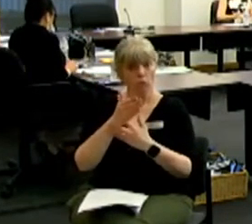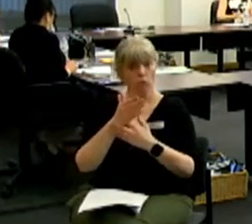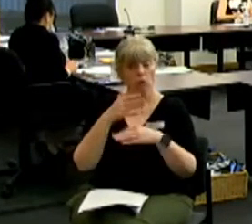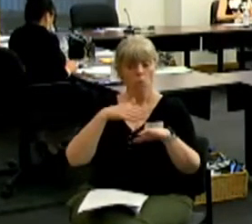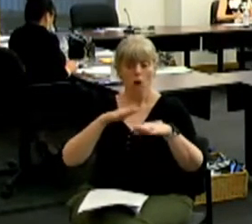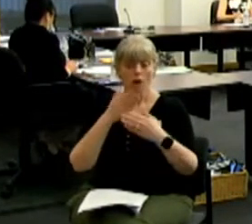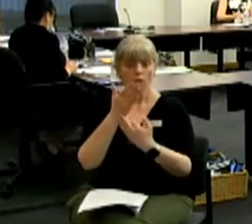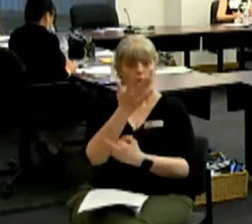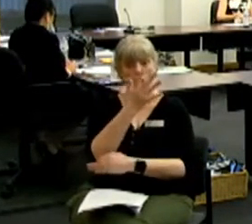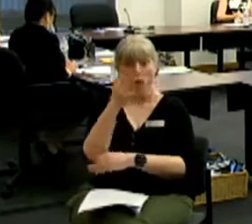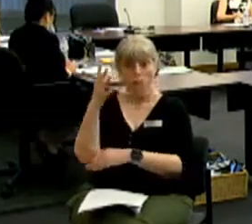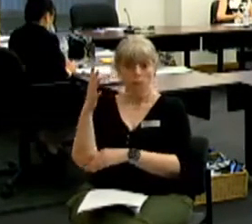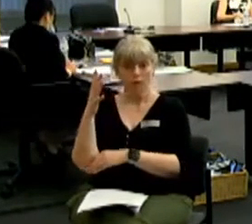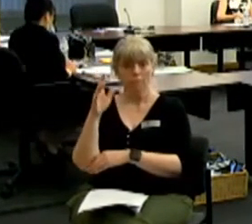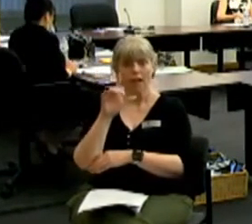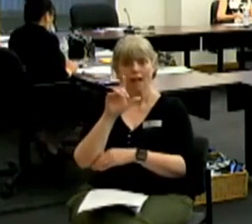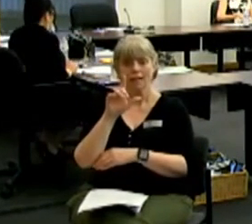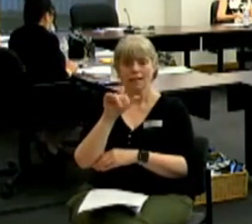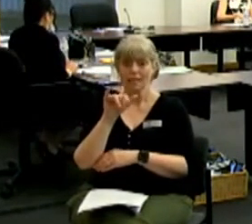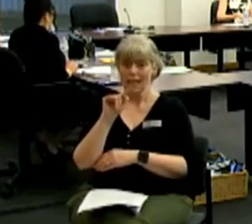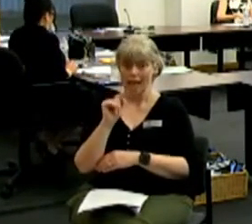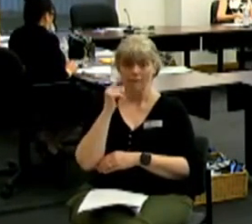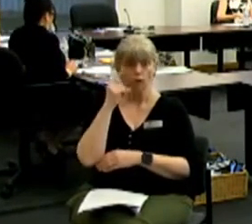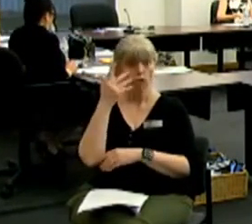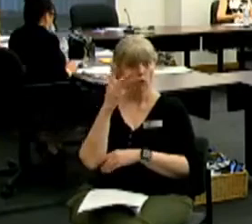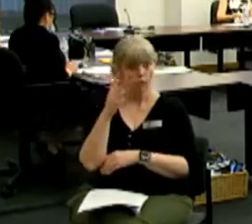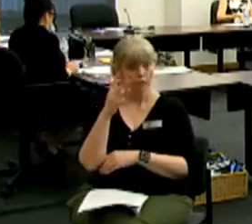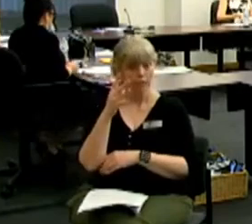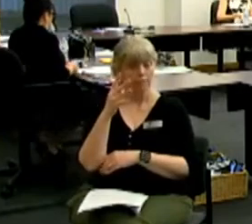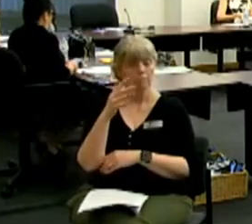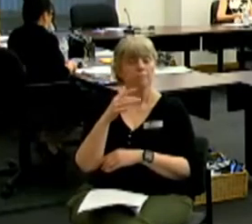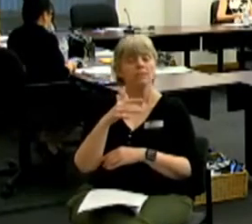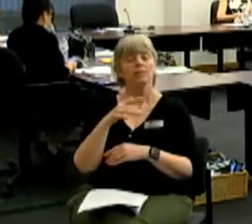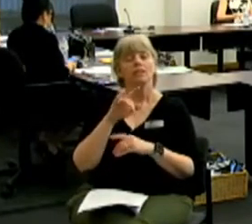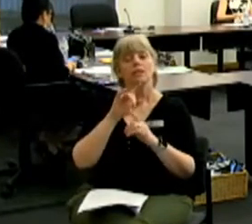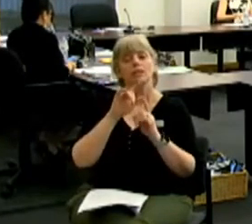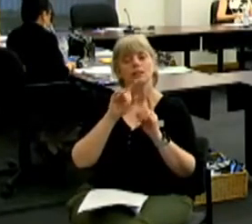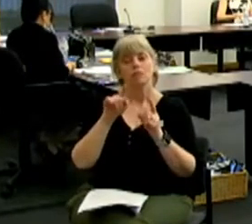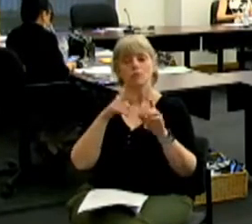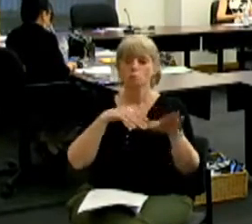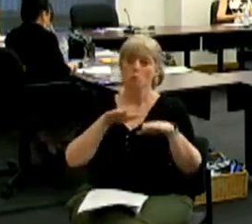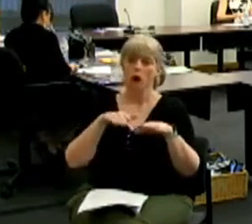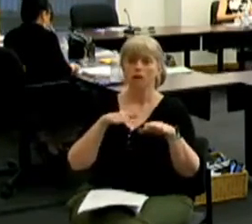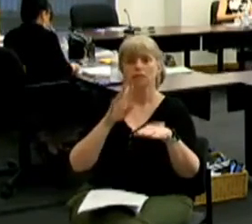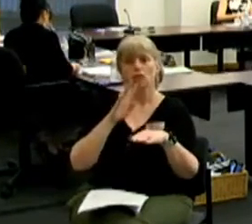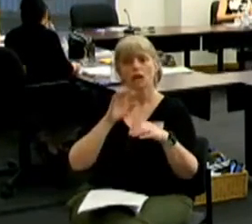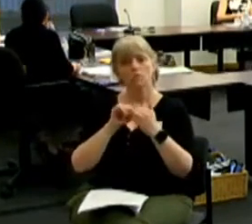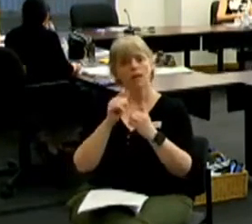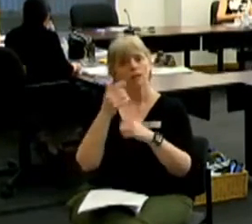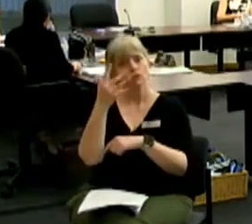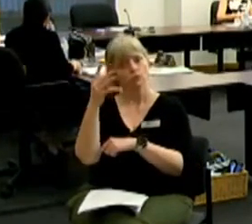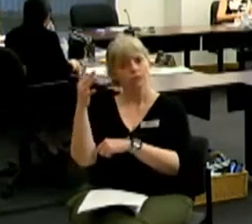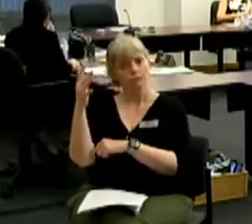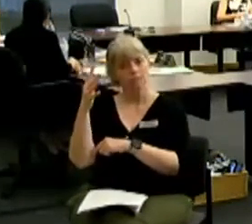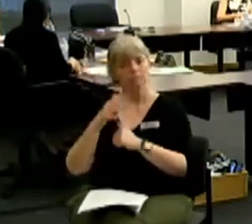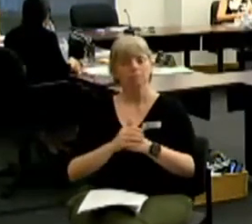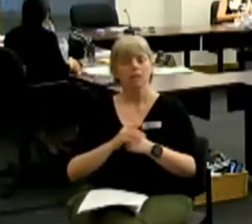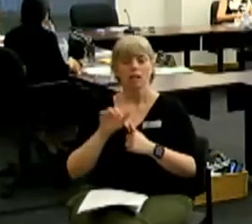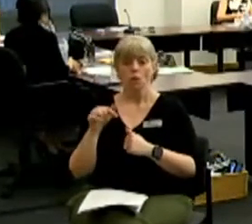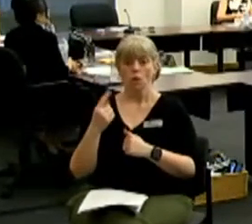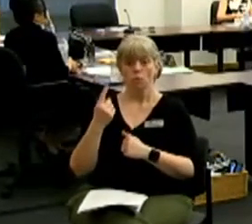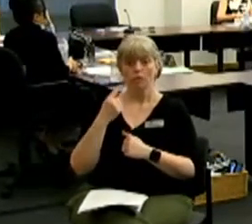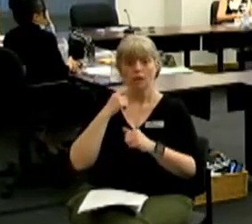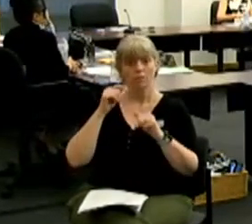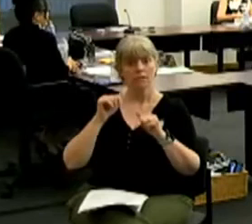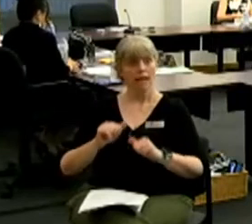Arboretum. Arbor, Latin for tree. So we went and just walked and talked about the trees. The only ones I was able